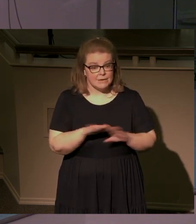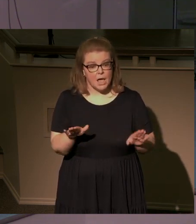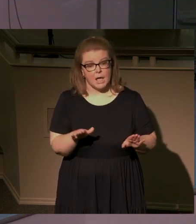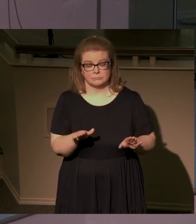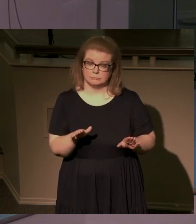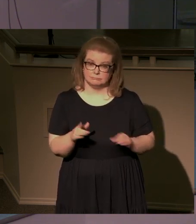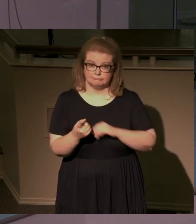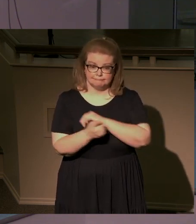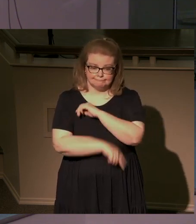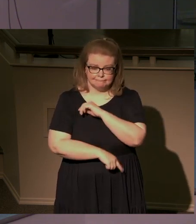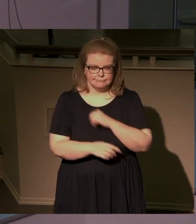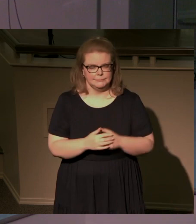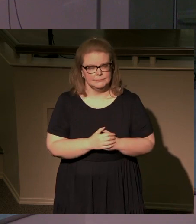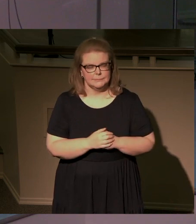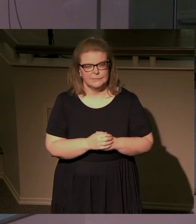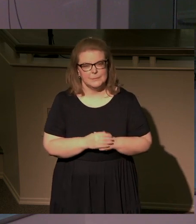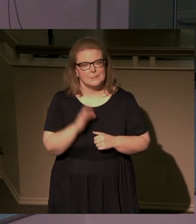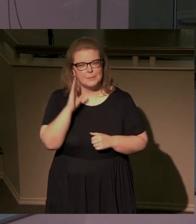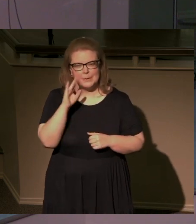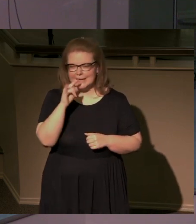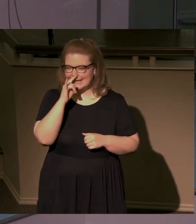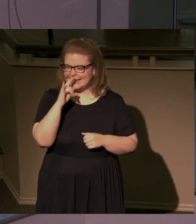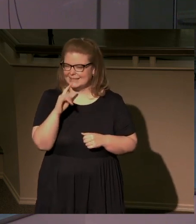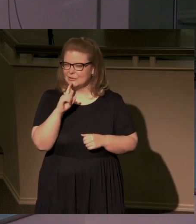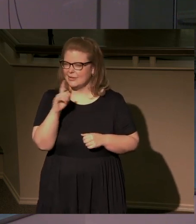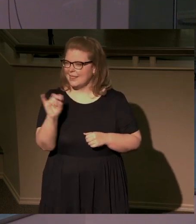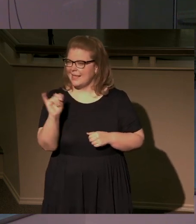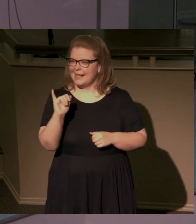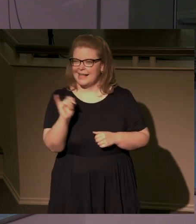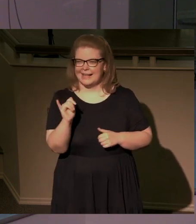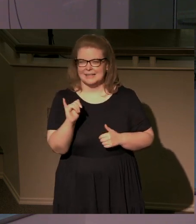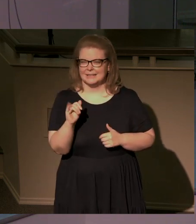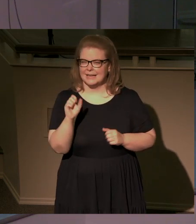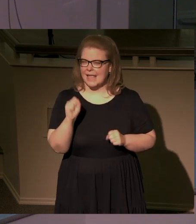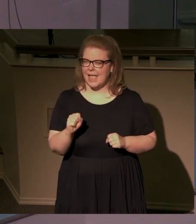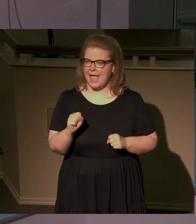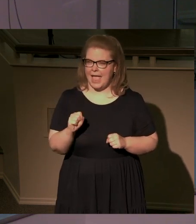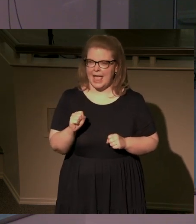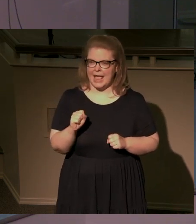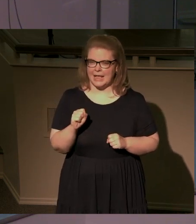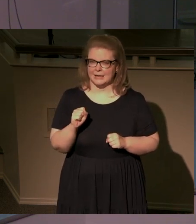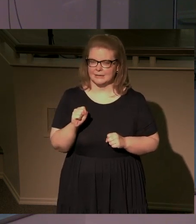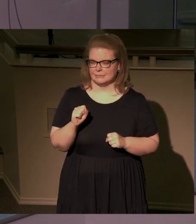You know, kids are like hypocrisy thermometers.